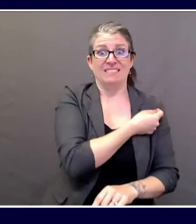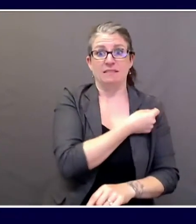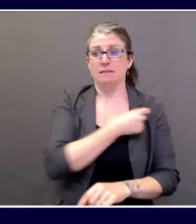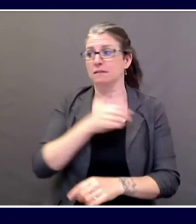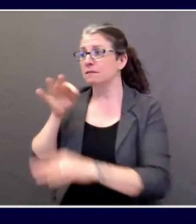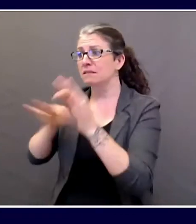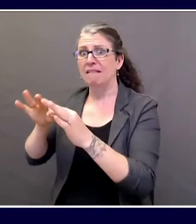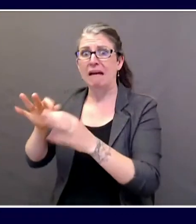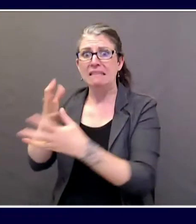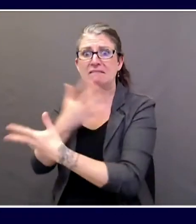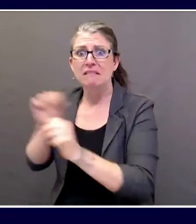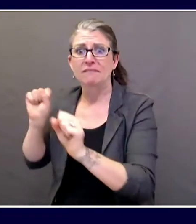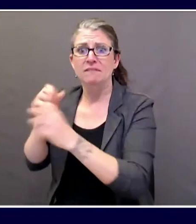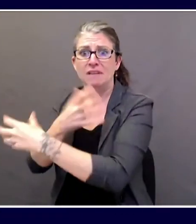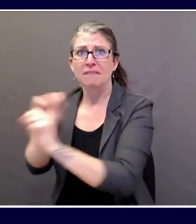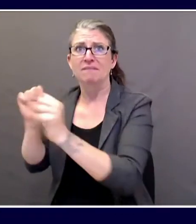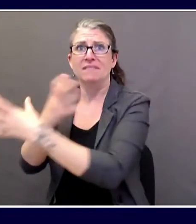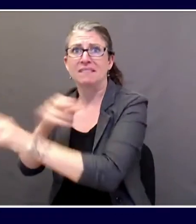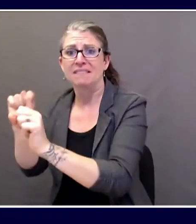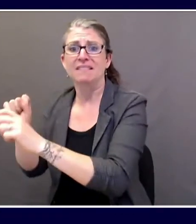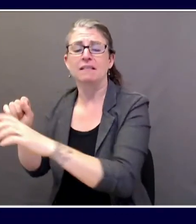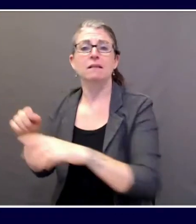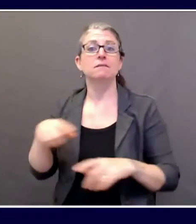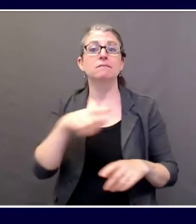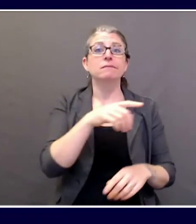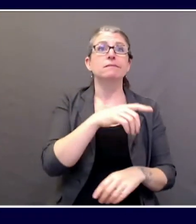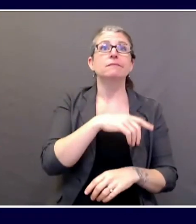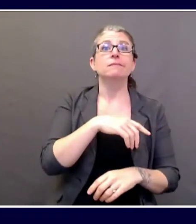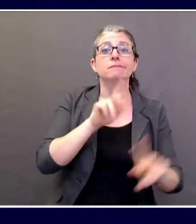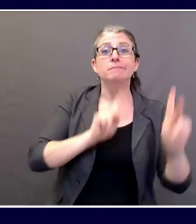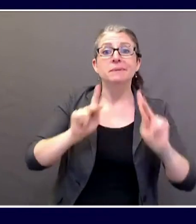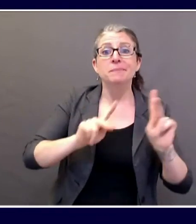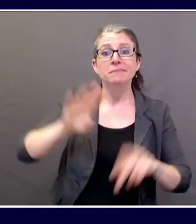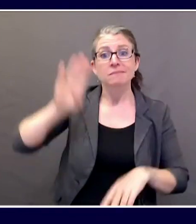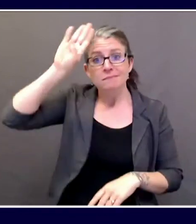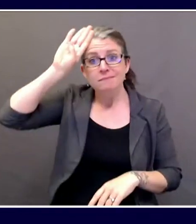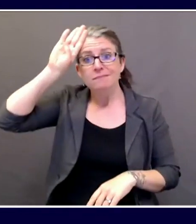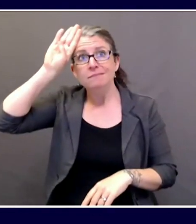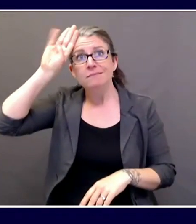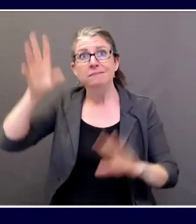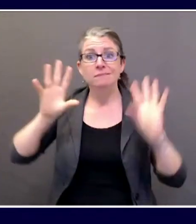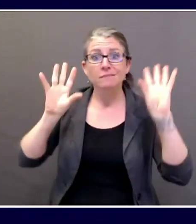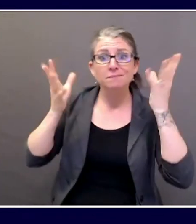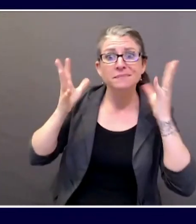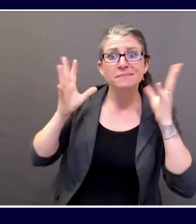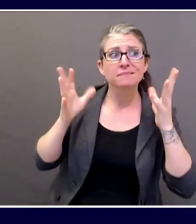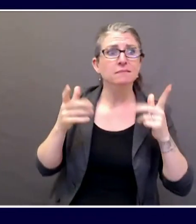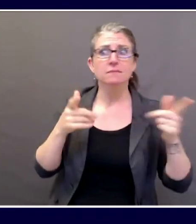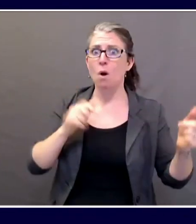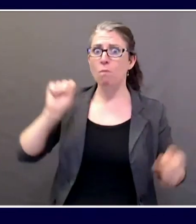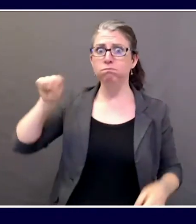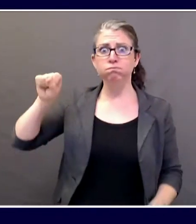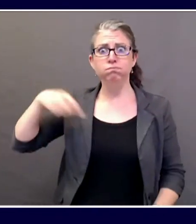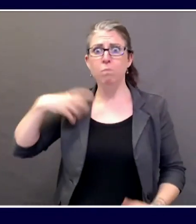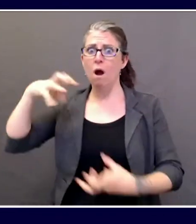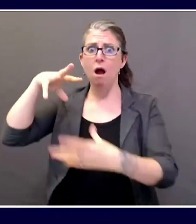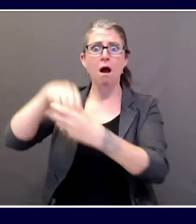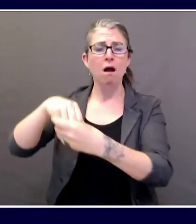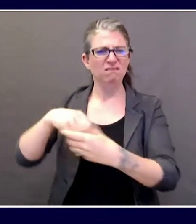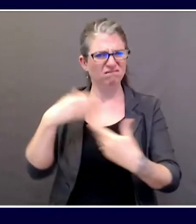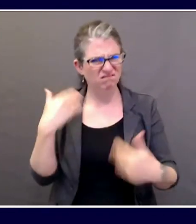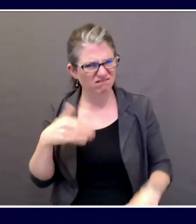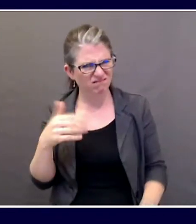clinicians, when we asked for help, they said, absolutely, what can we do and how can we do it? And they are the reason where we are